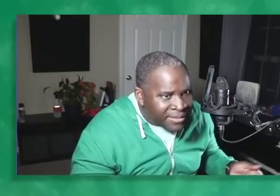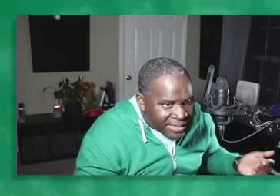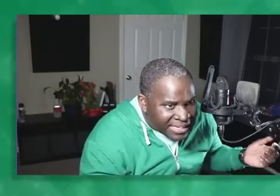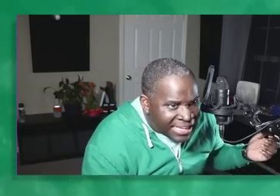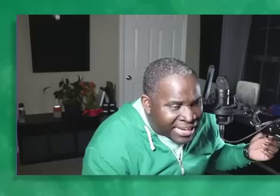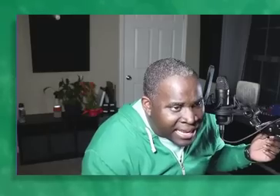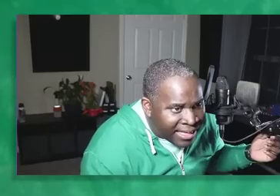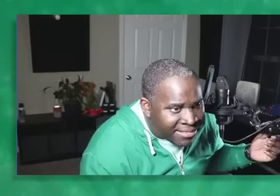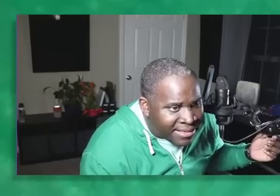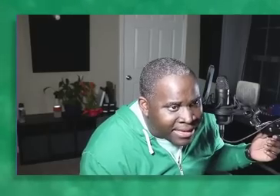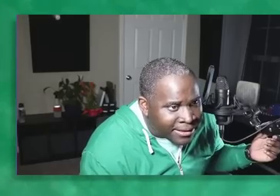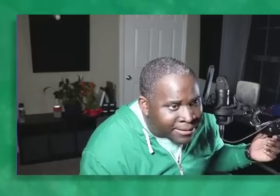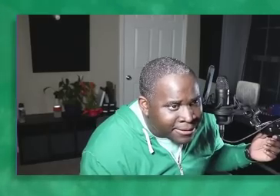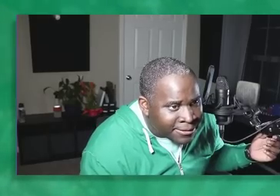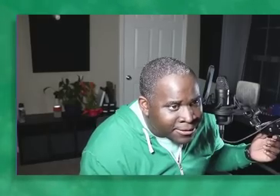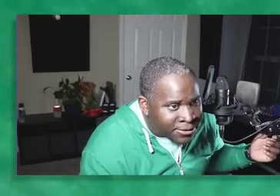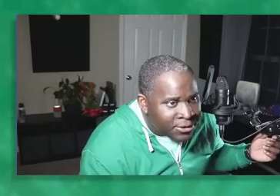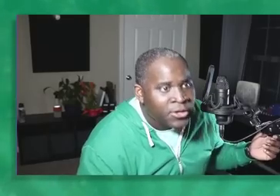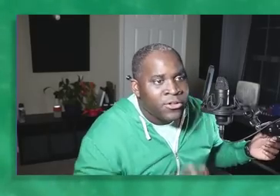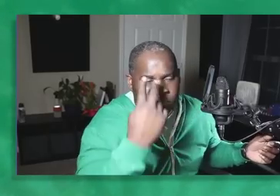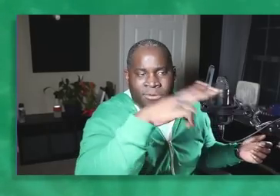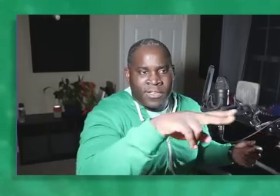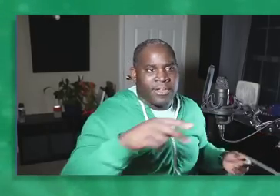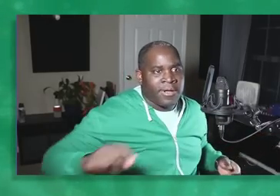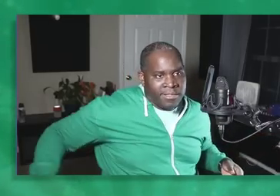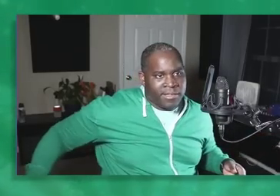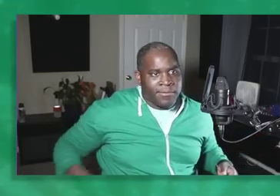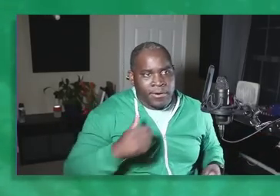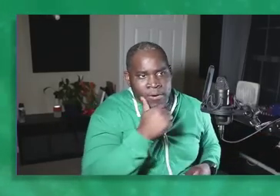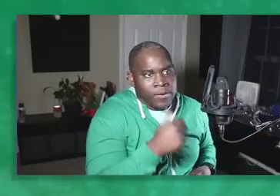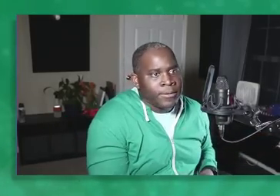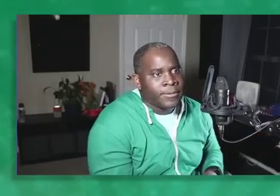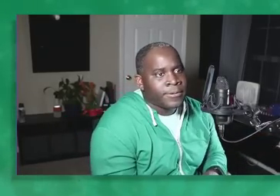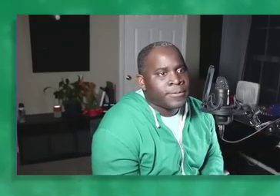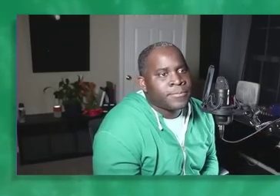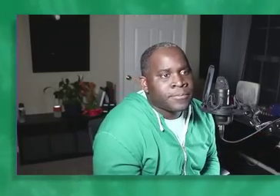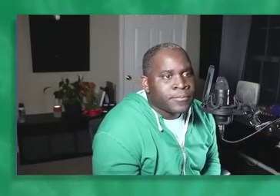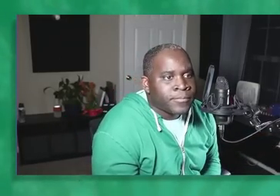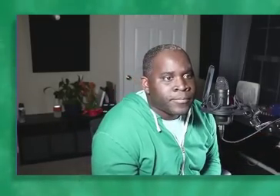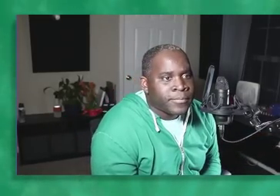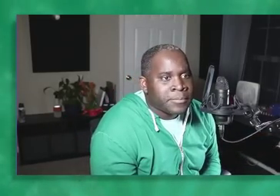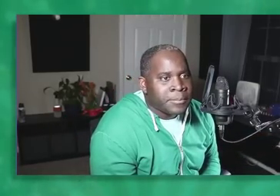Do not take your eyes off. Don't take your eyes off her.